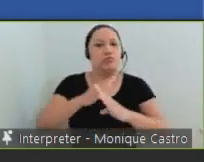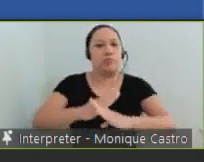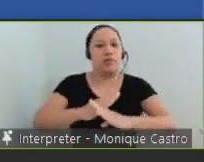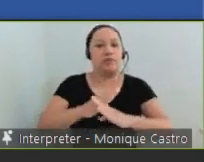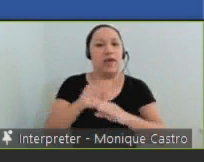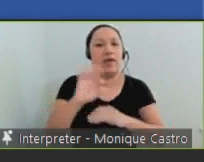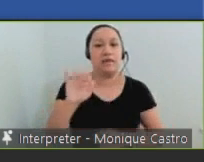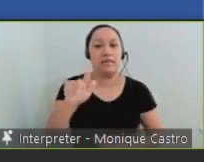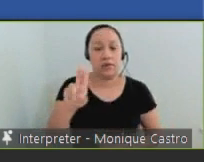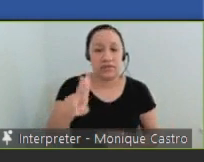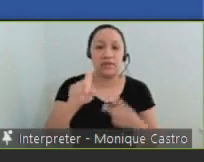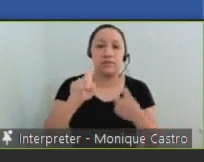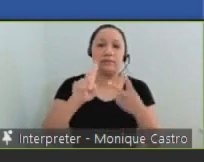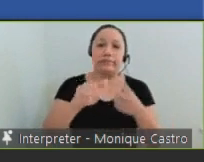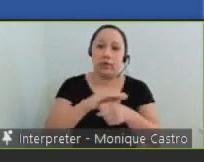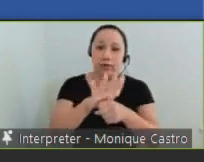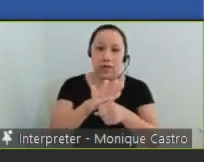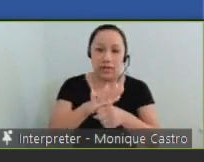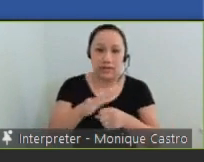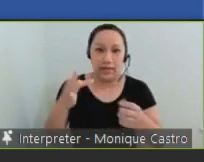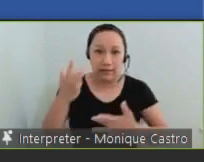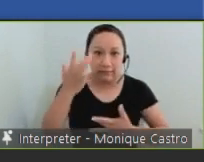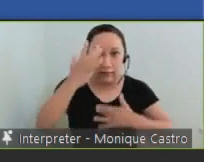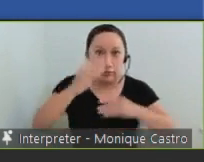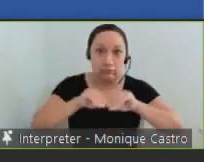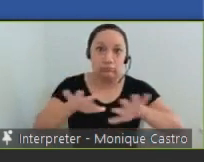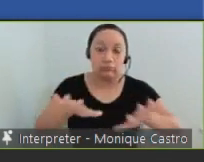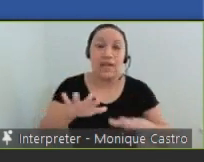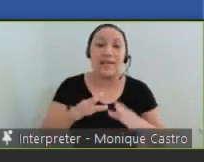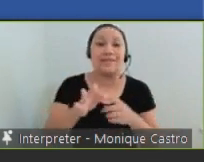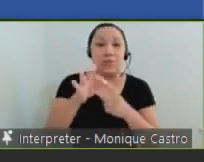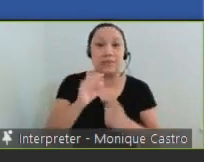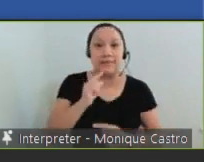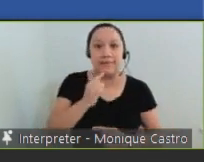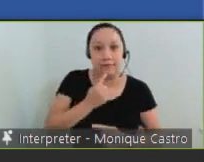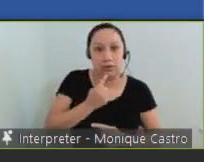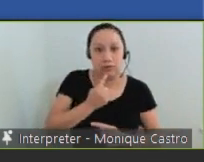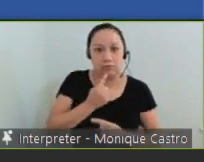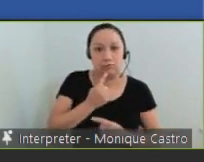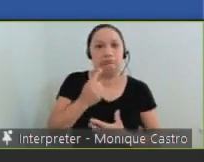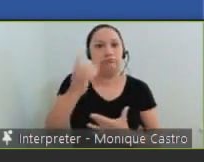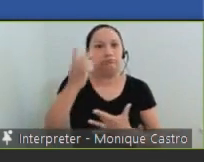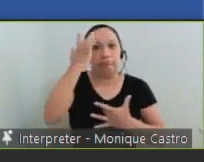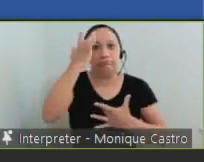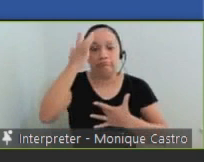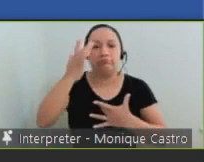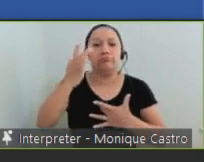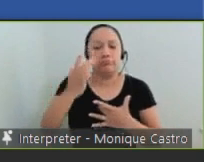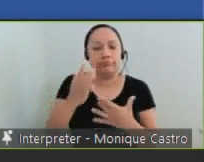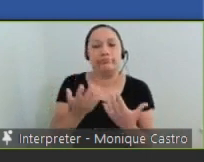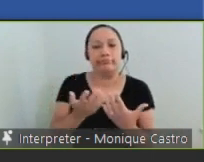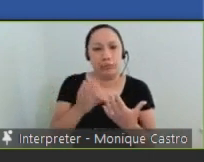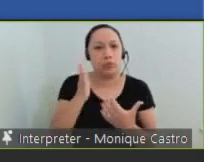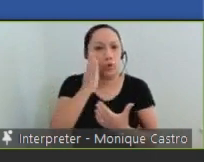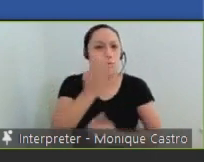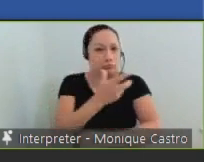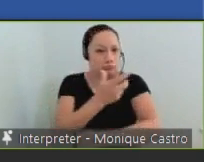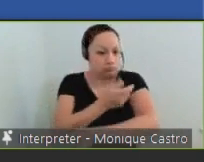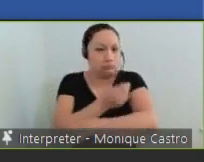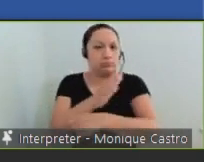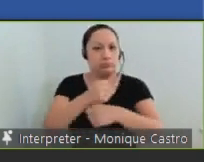and COVID-19 infections, especially severe infections. The flu and COVID vaccines are effective and safe vaccines, and anyone